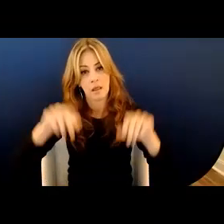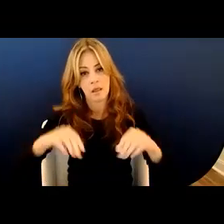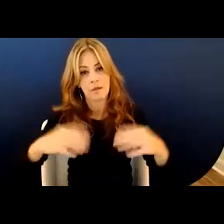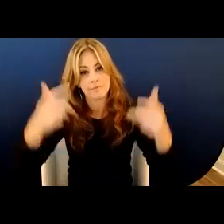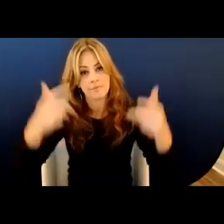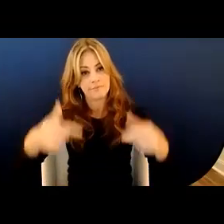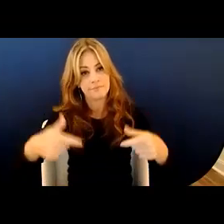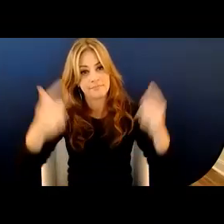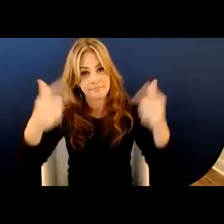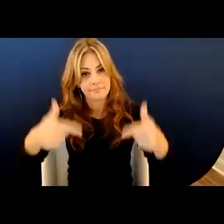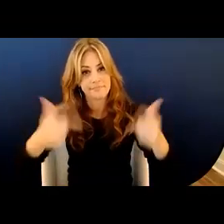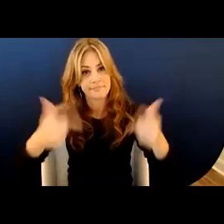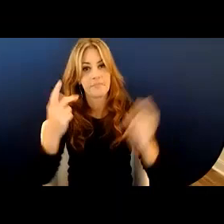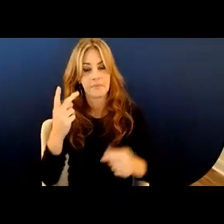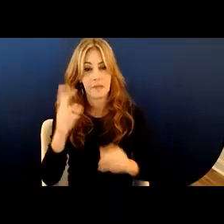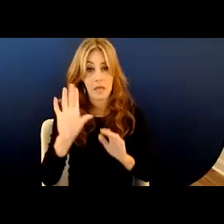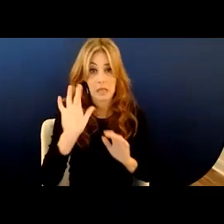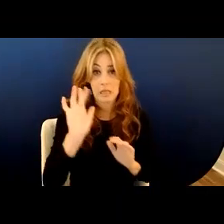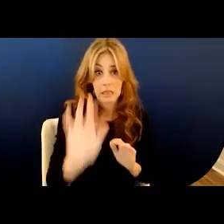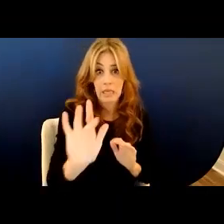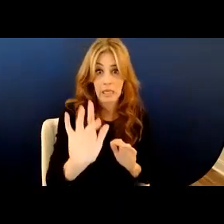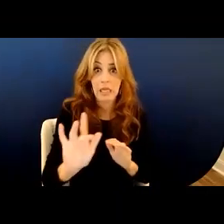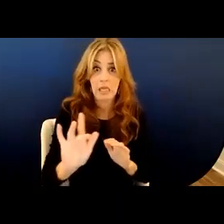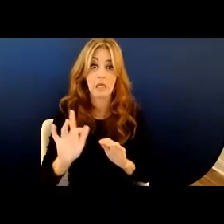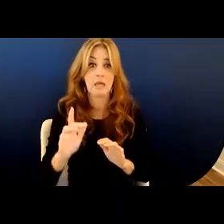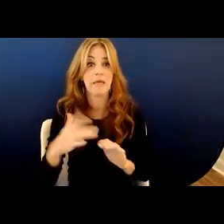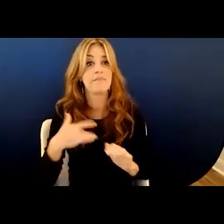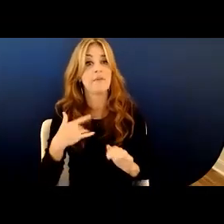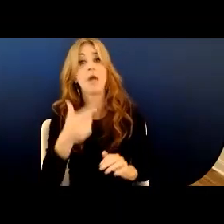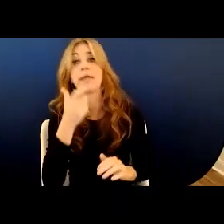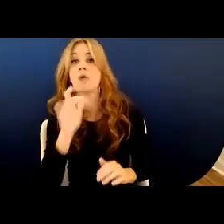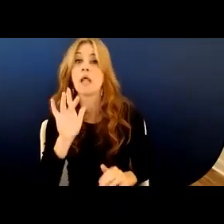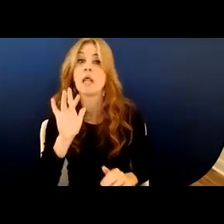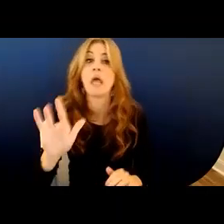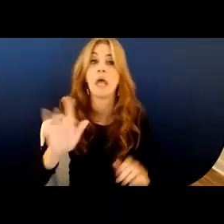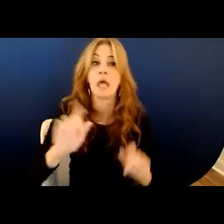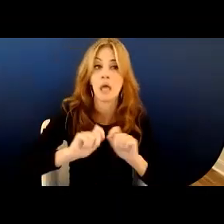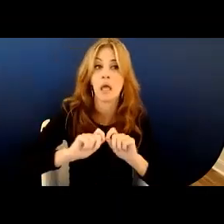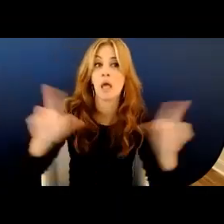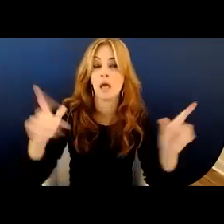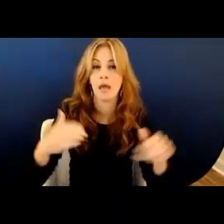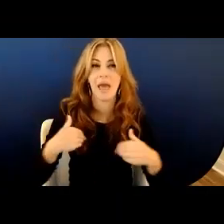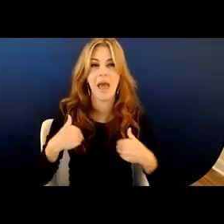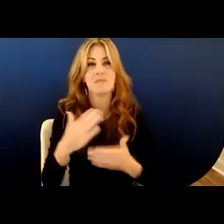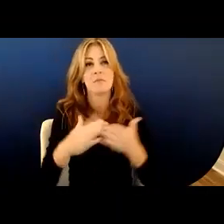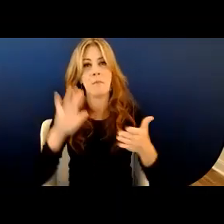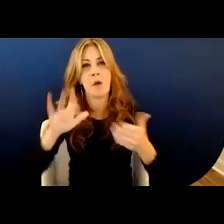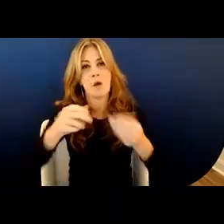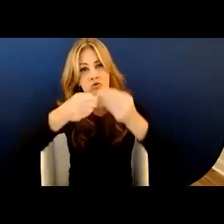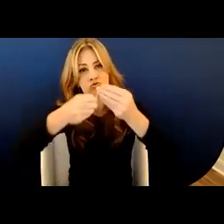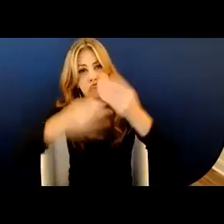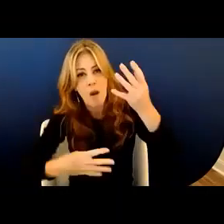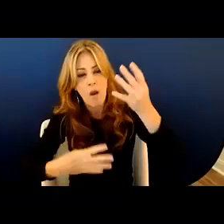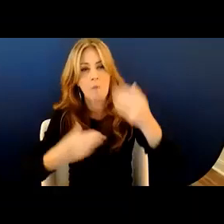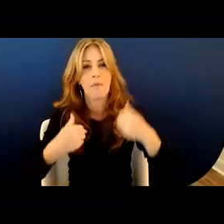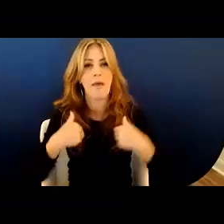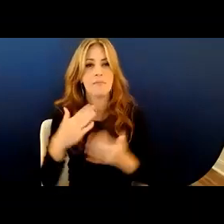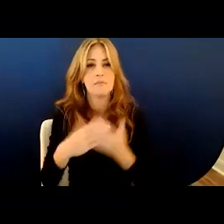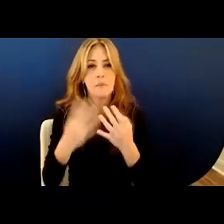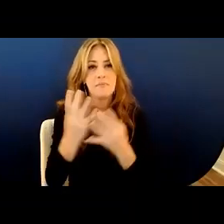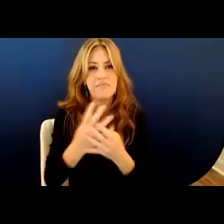this, click on posters that interest them. We're going to have some drop-down menus here, filters that will allow you